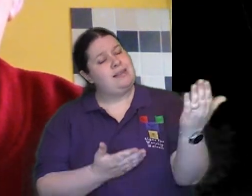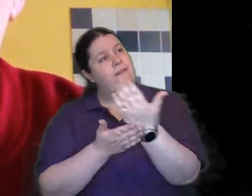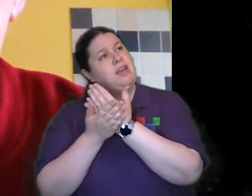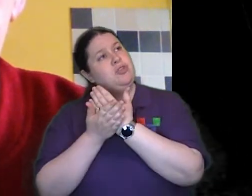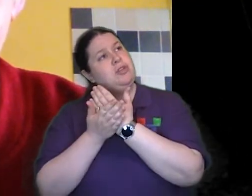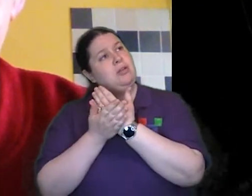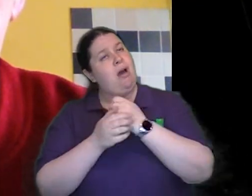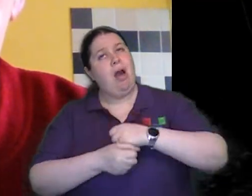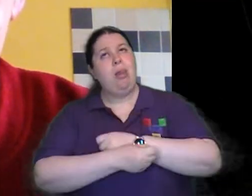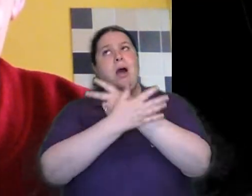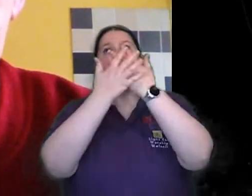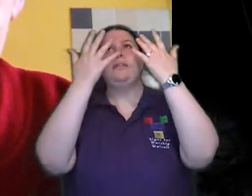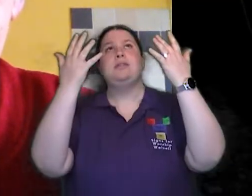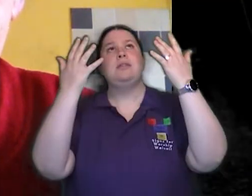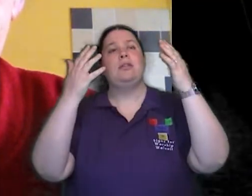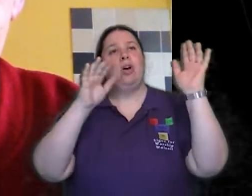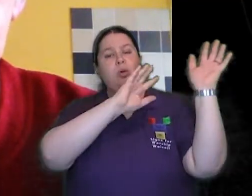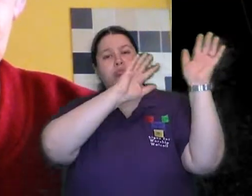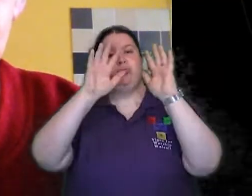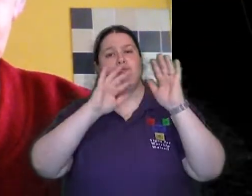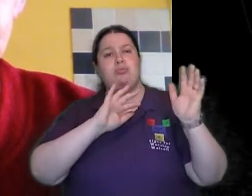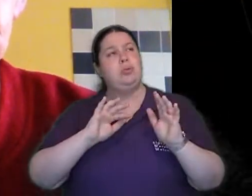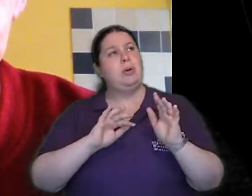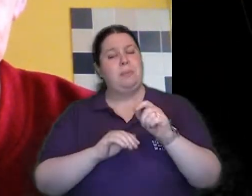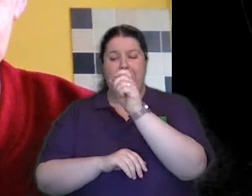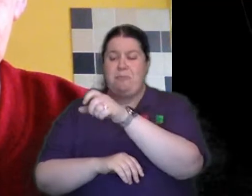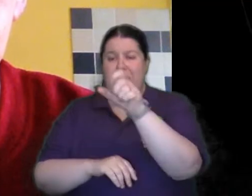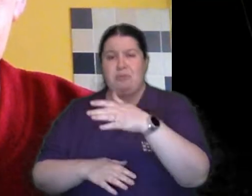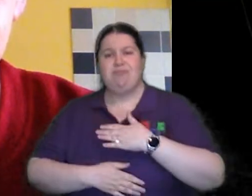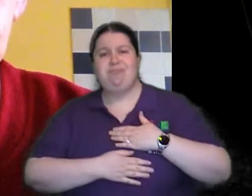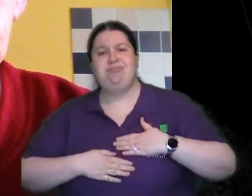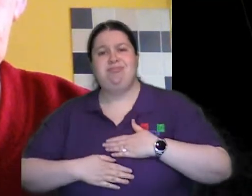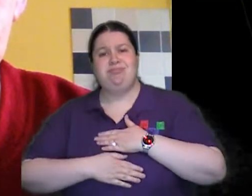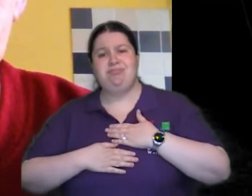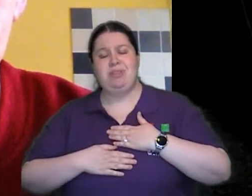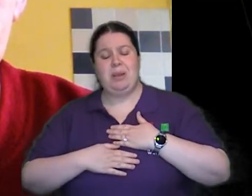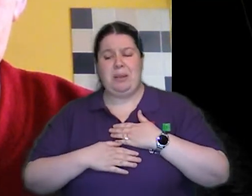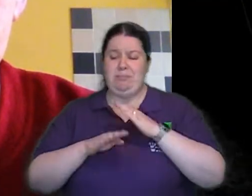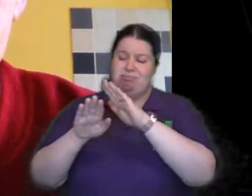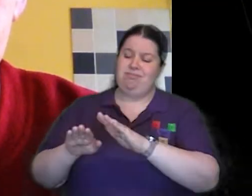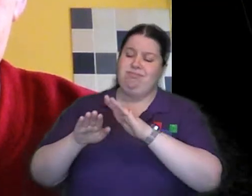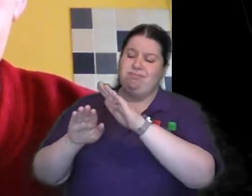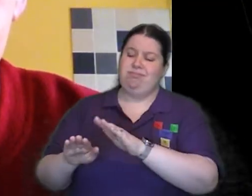salvation, our light, our glory. Be with those who mourn and comfort them.